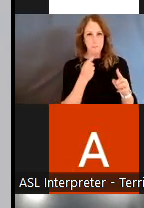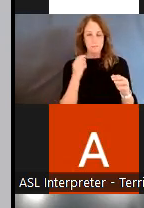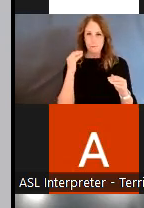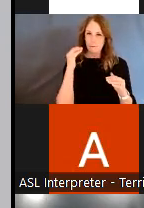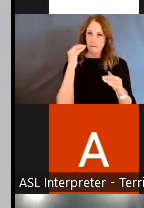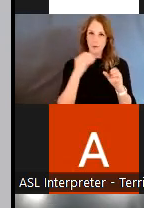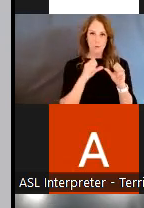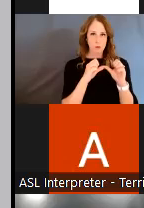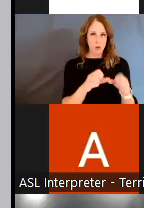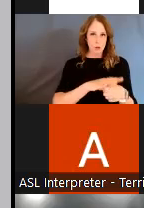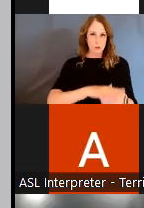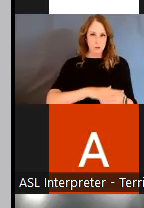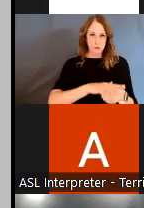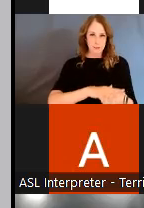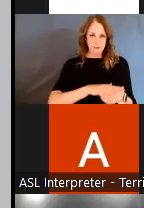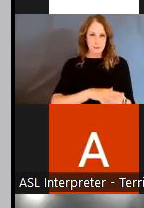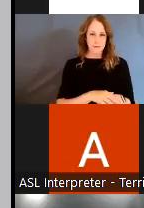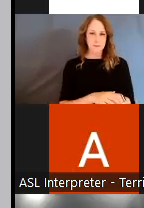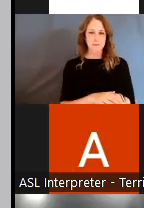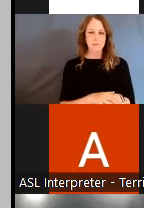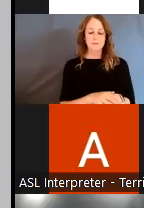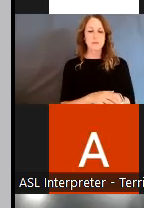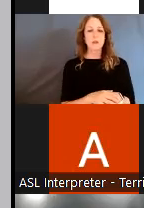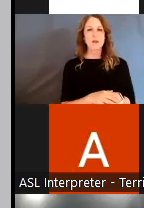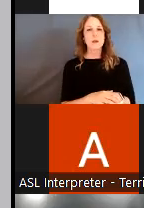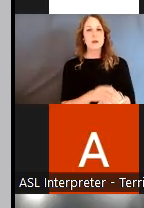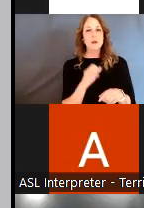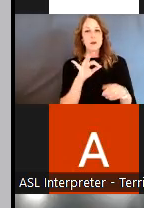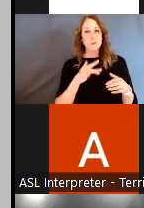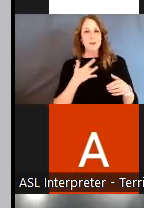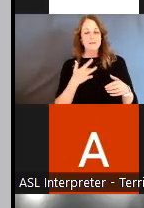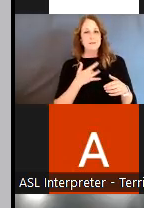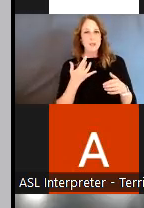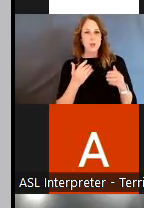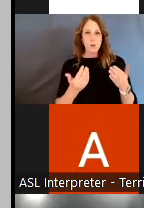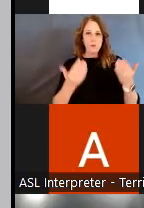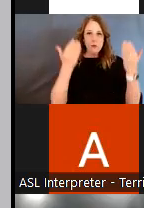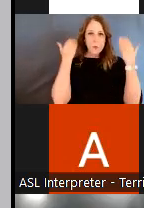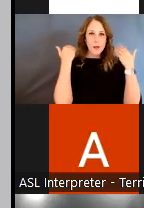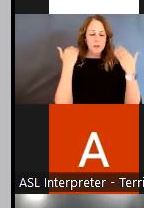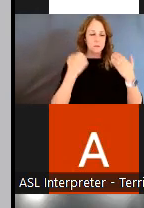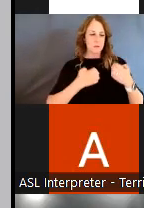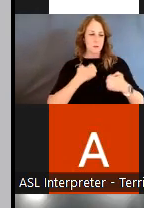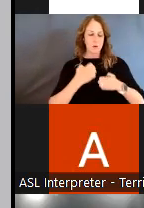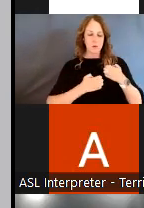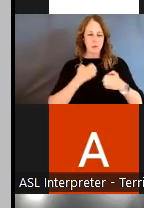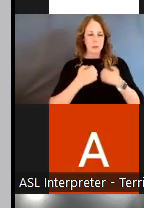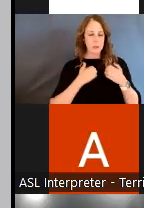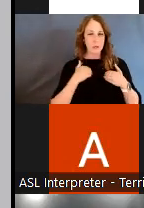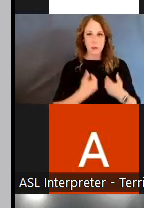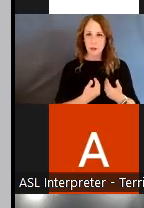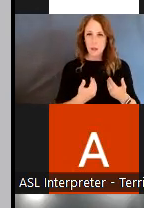prolonged stress. It occurs when we feel overwhelmed, emotionally drained, and unable to meet